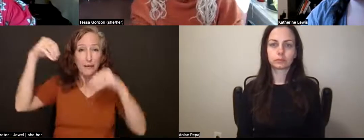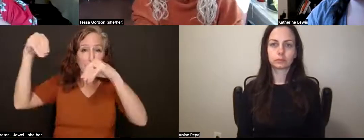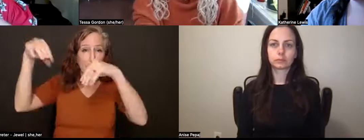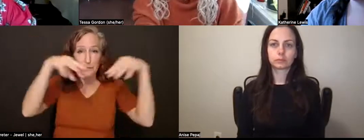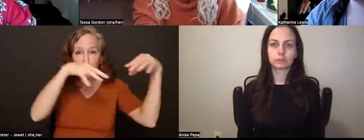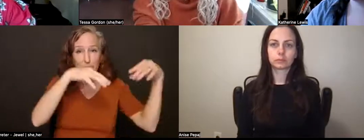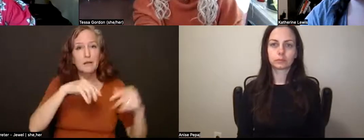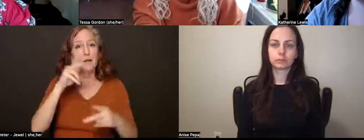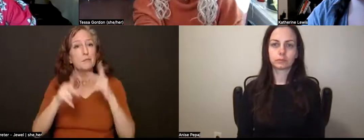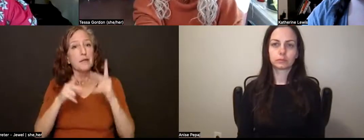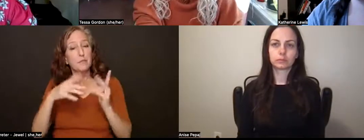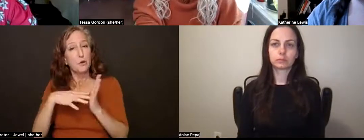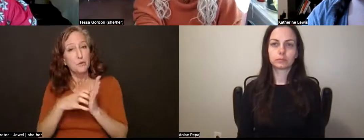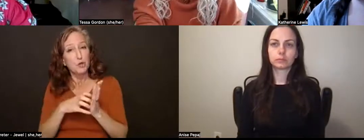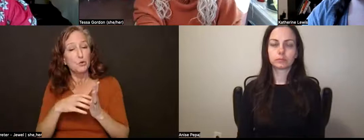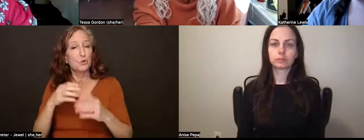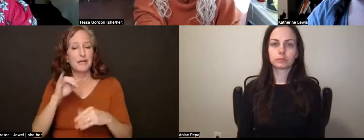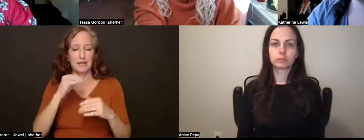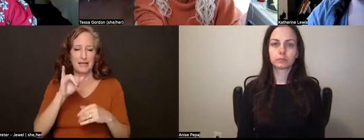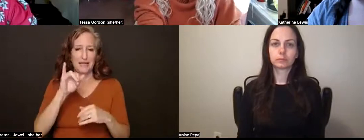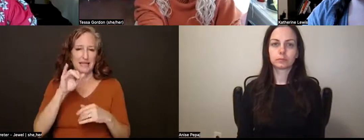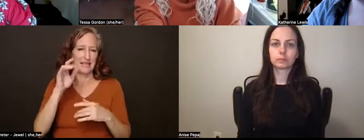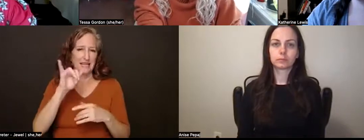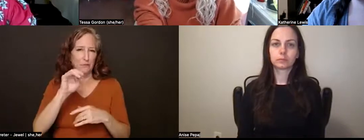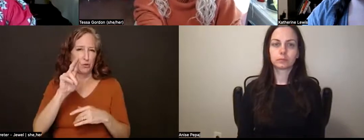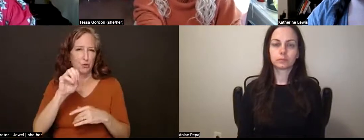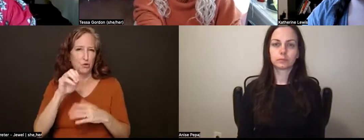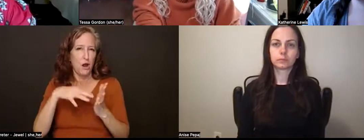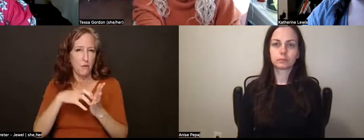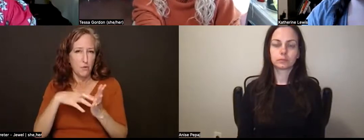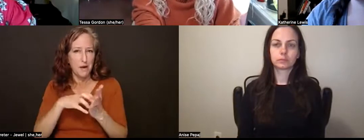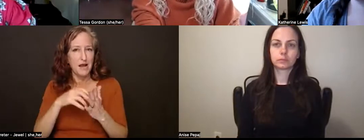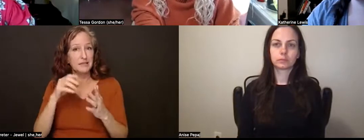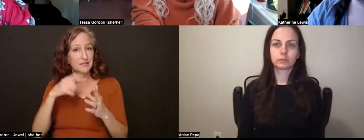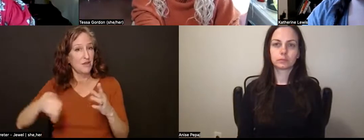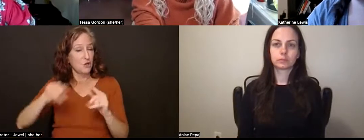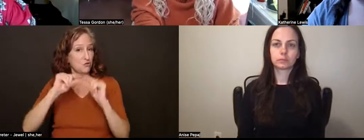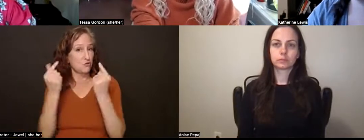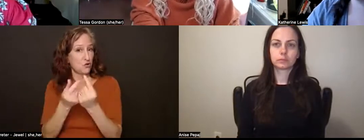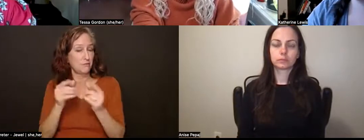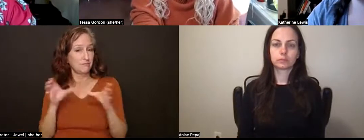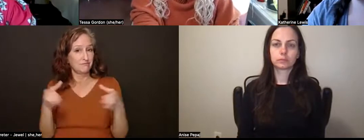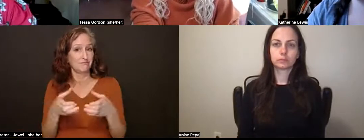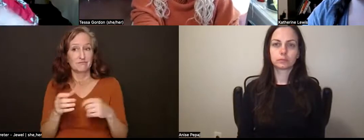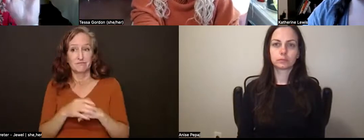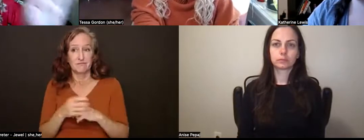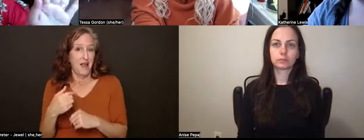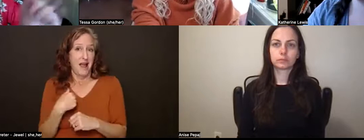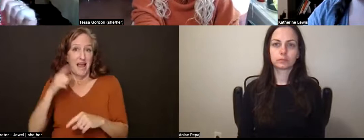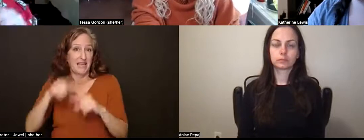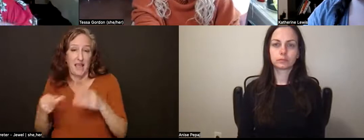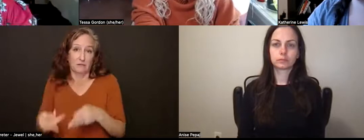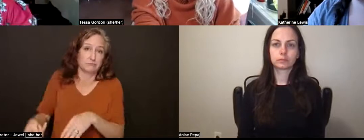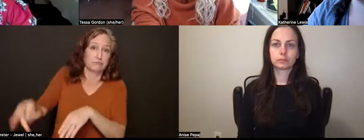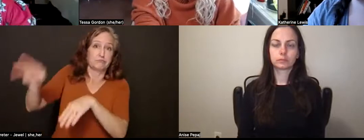have trouble in a group setting, folks like myself who can't get onto an exam table or who can't put my